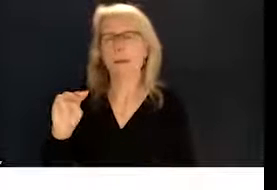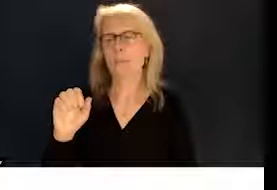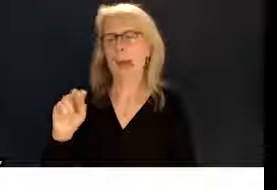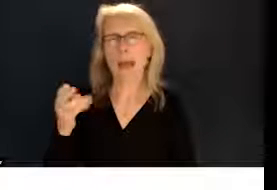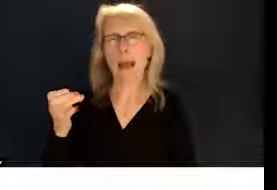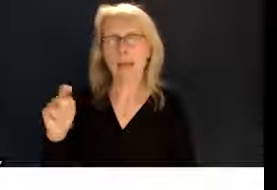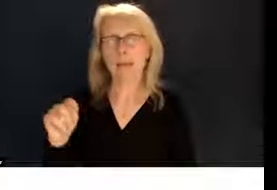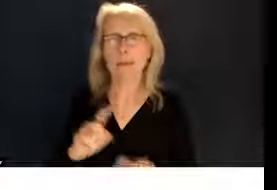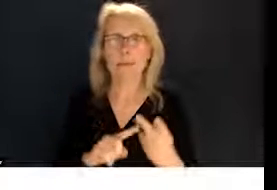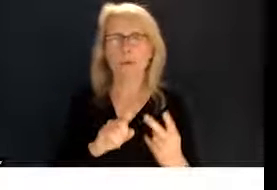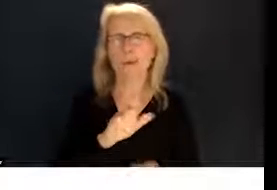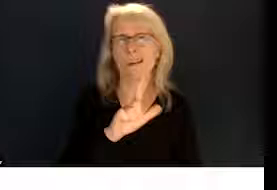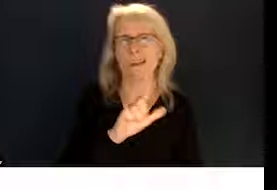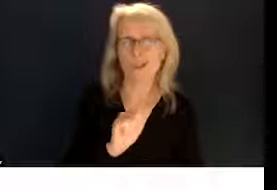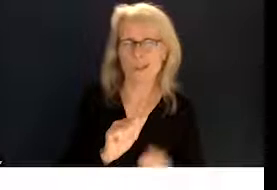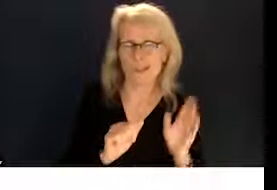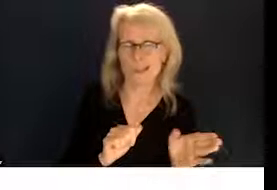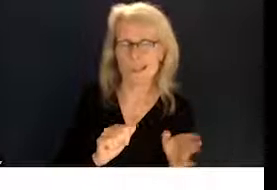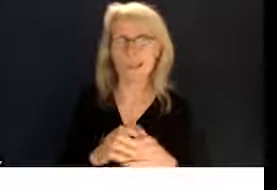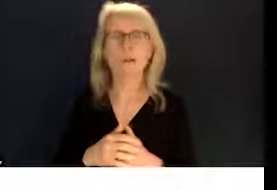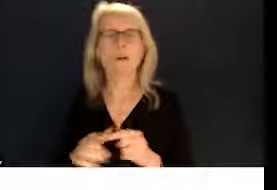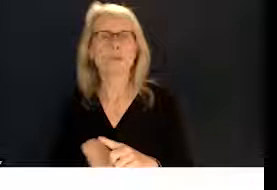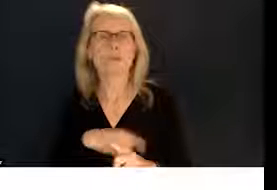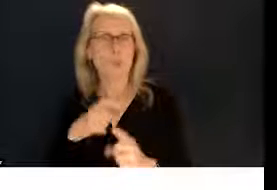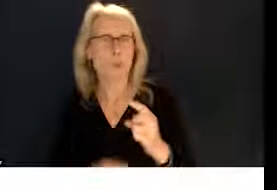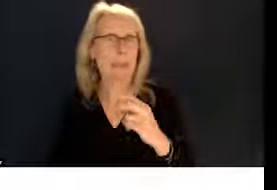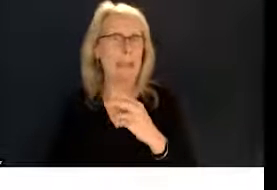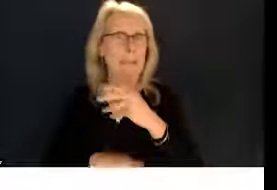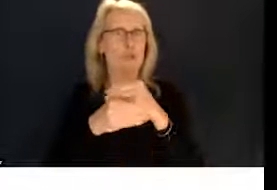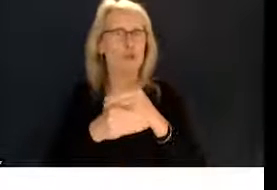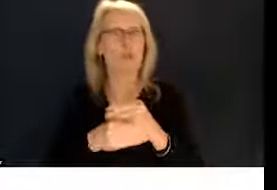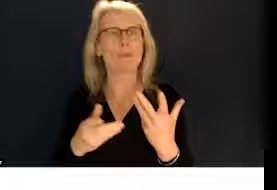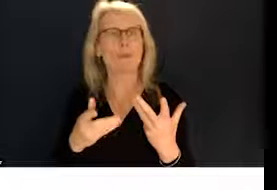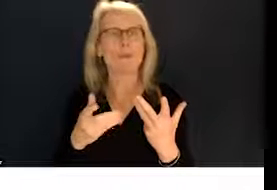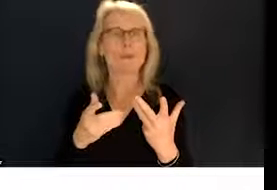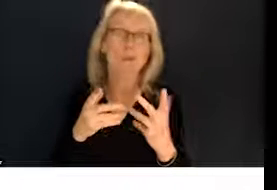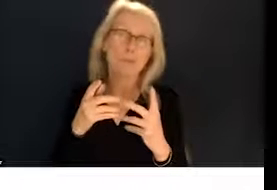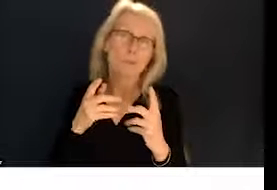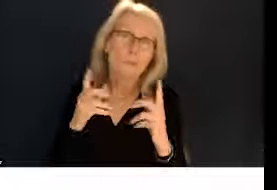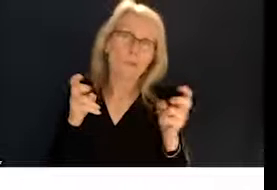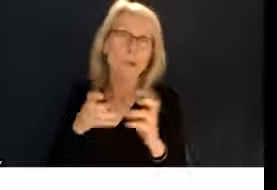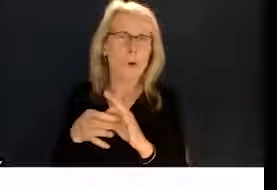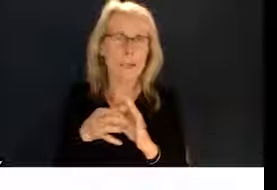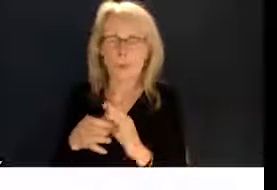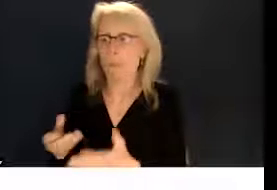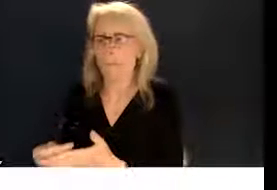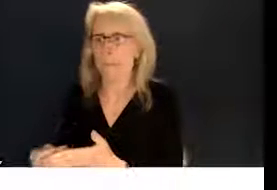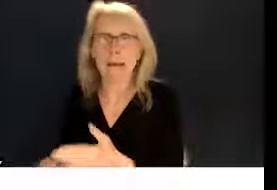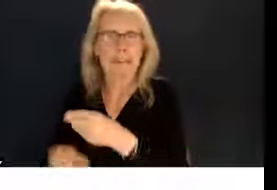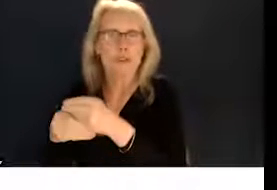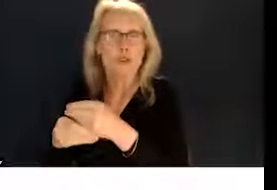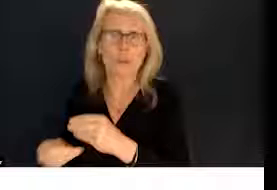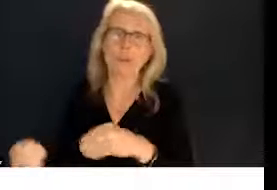also they partitioned the data by a positive relationship like we would expect, right? Greater wealth, more